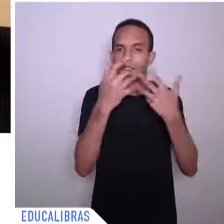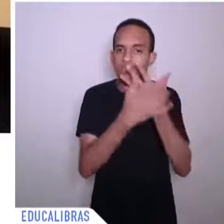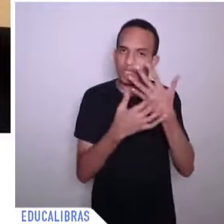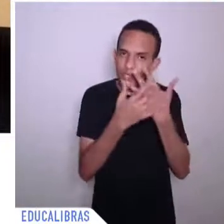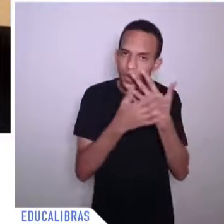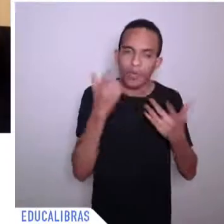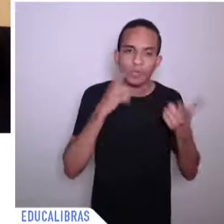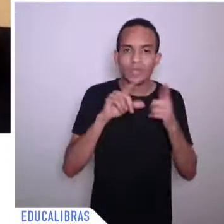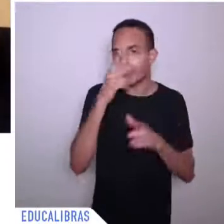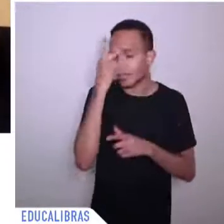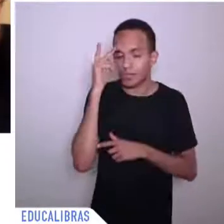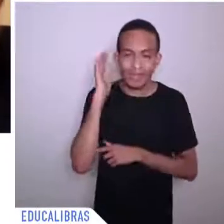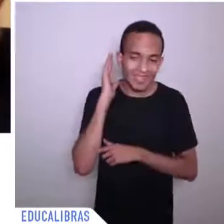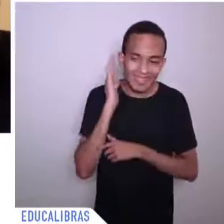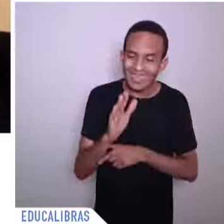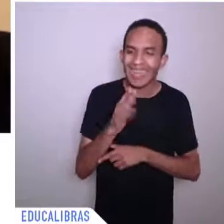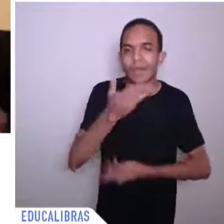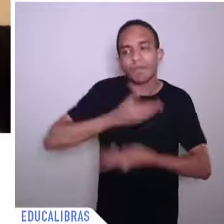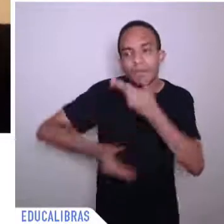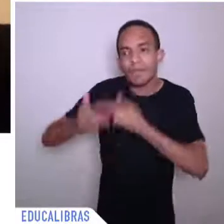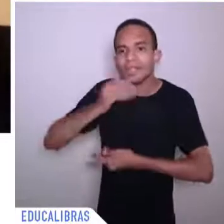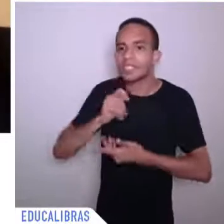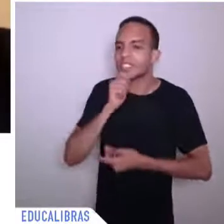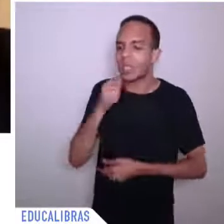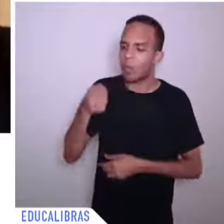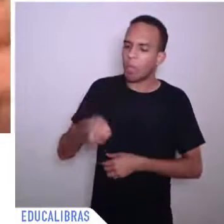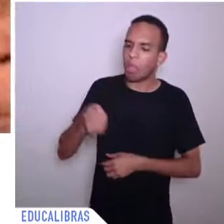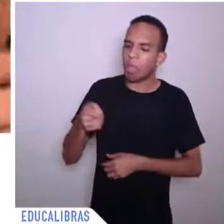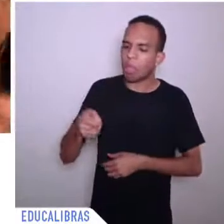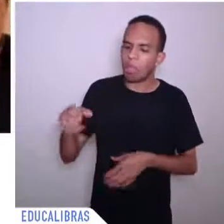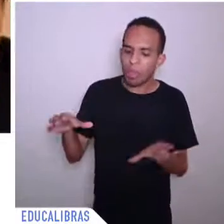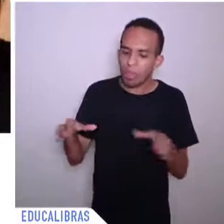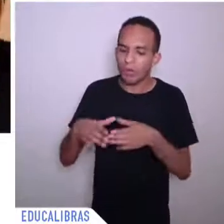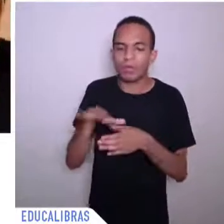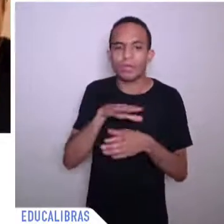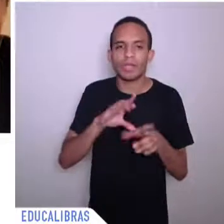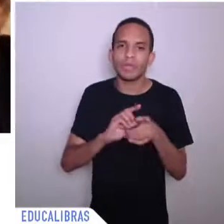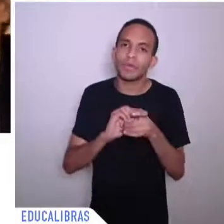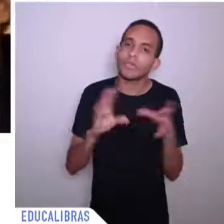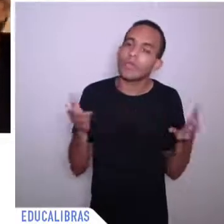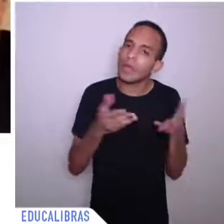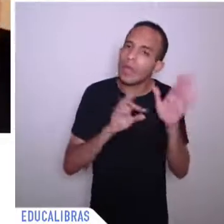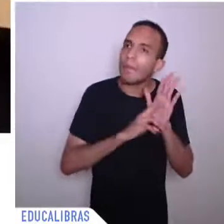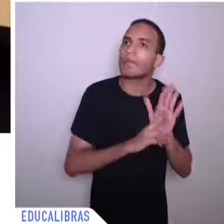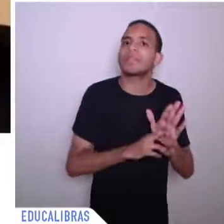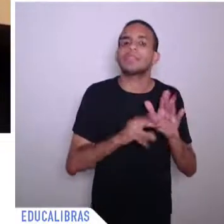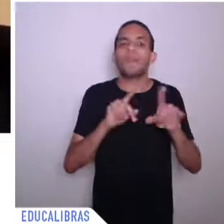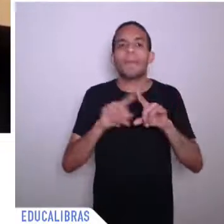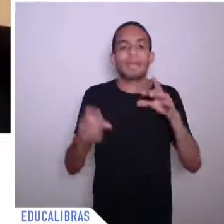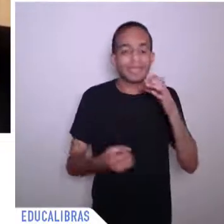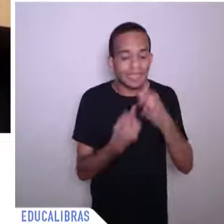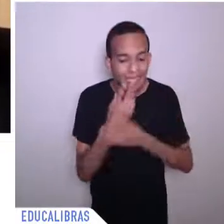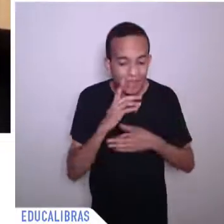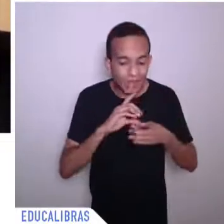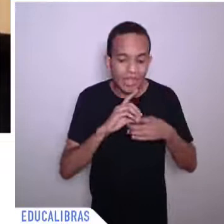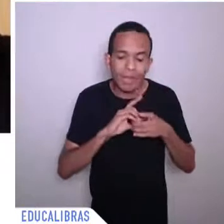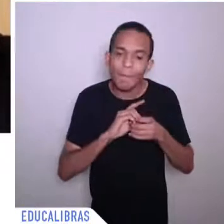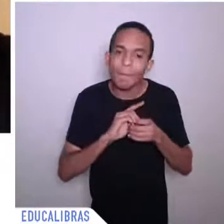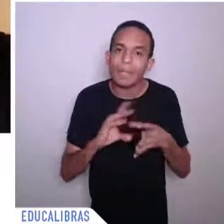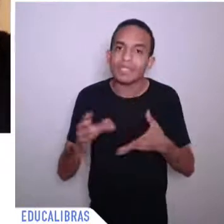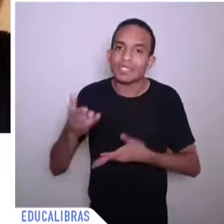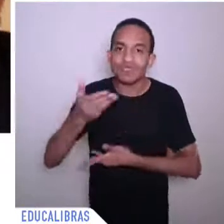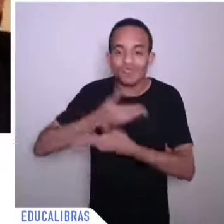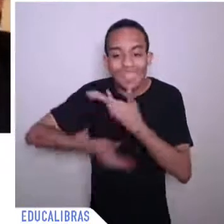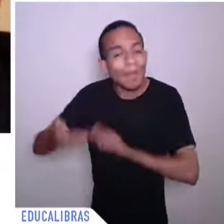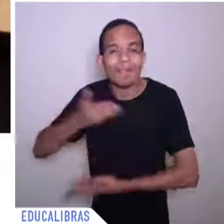a digital agoras to allow direct participation of population with no suppression of representative democracy,